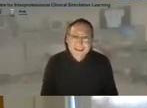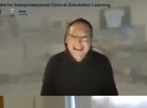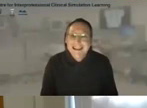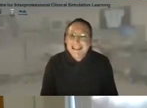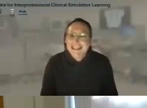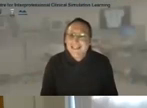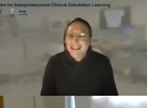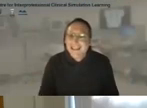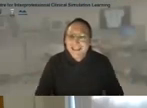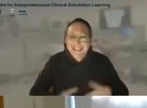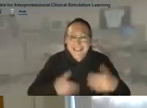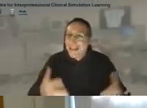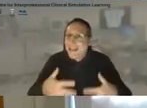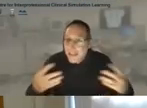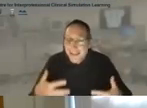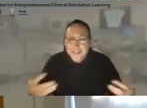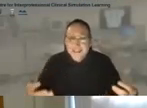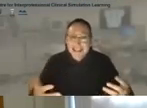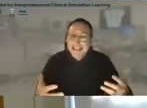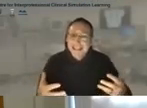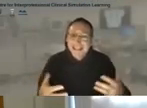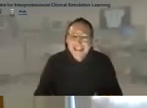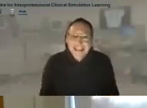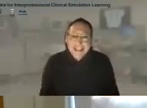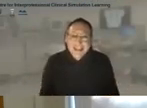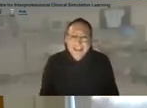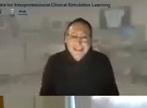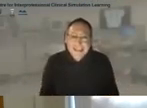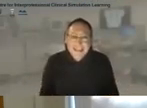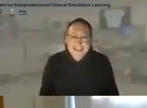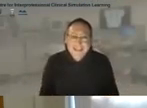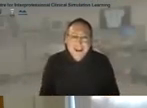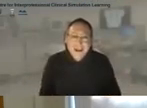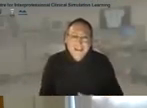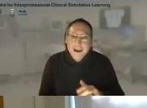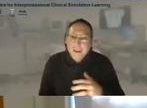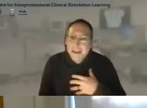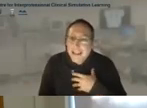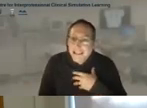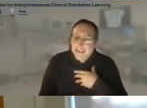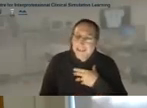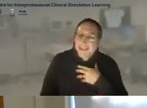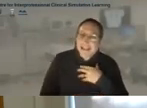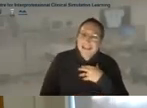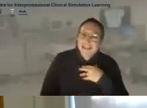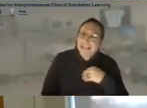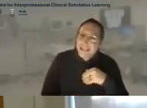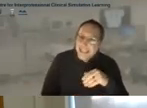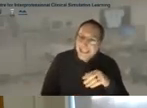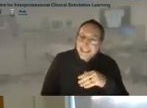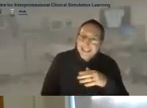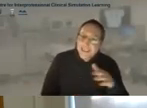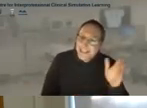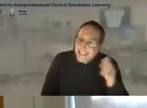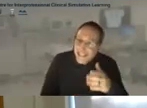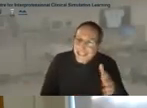around that you might use to generate the conversation. You know, in this time, our task as facilitators is to listen,